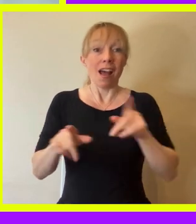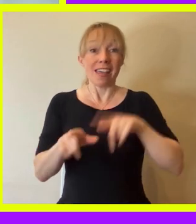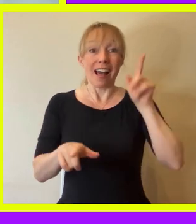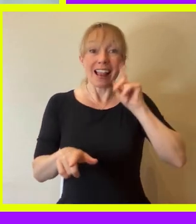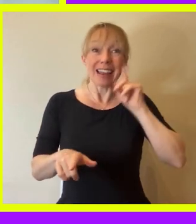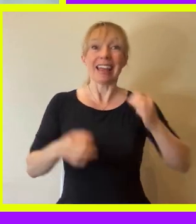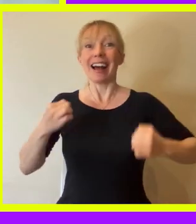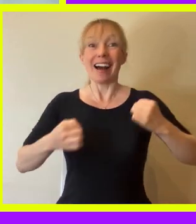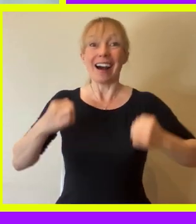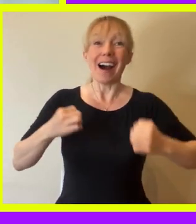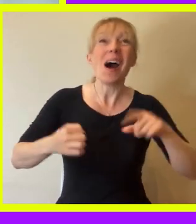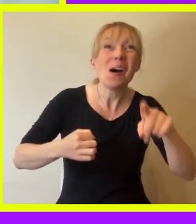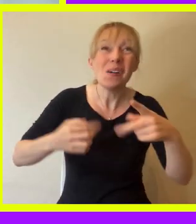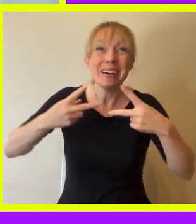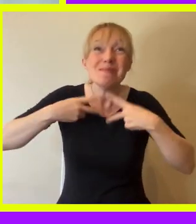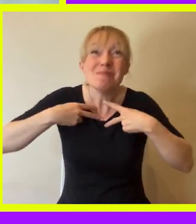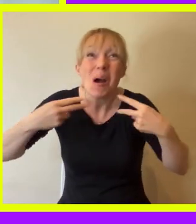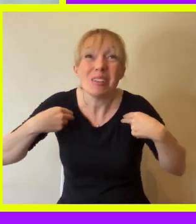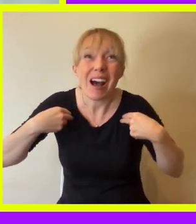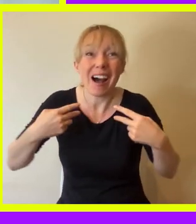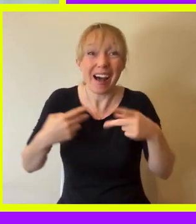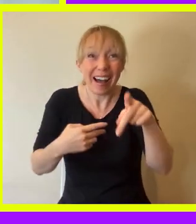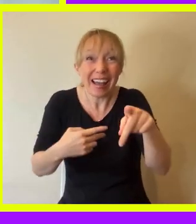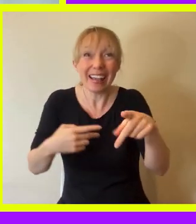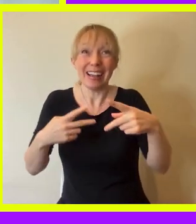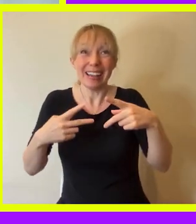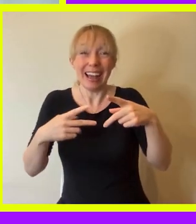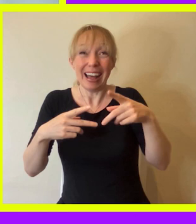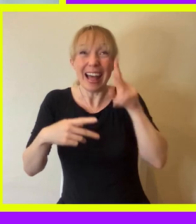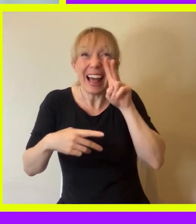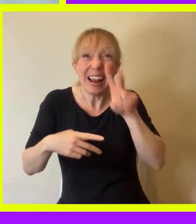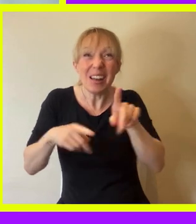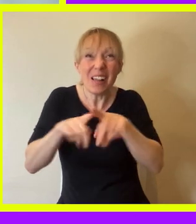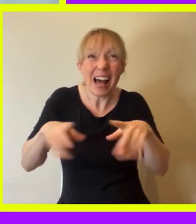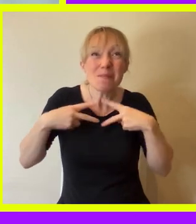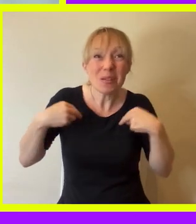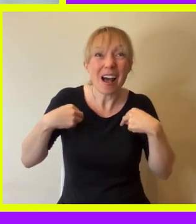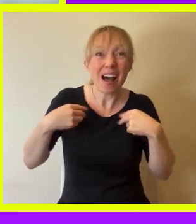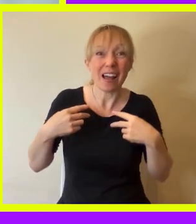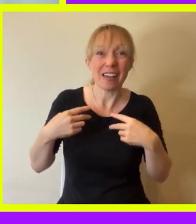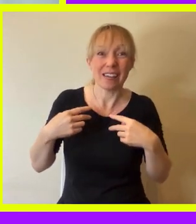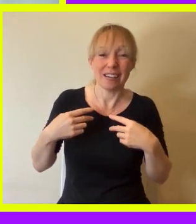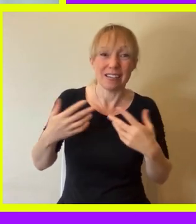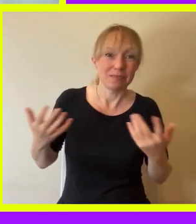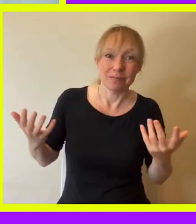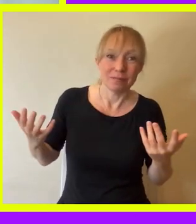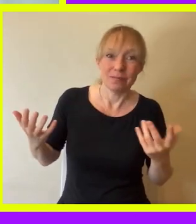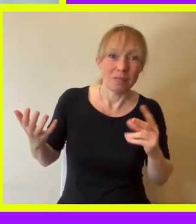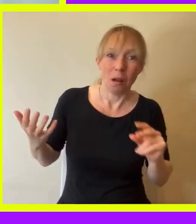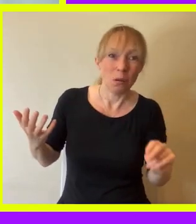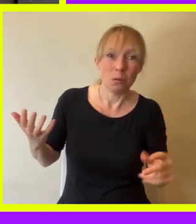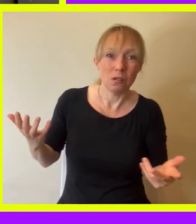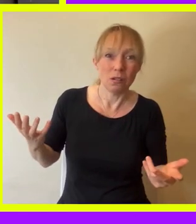to me and was like, oh, have you got a bow tie? That looks like a bow tie in your neck. And I'm like,